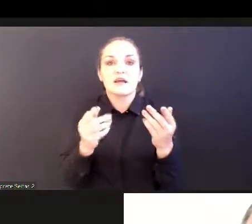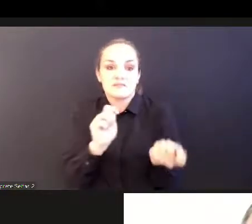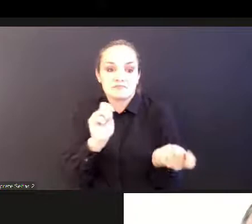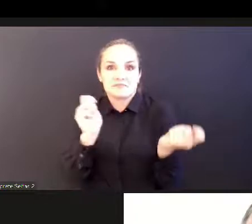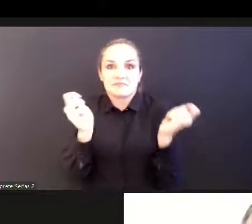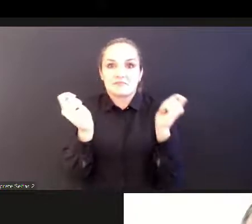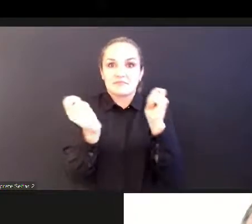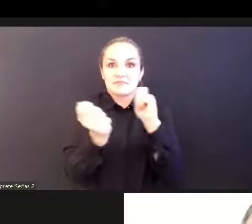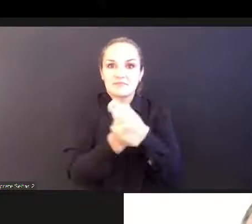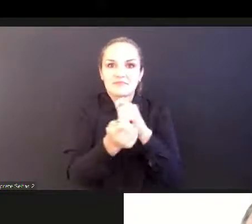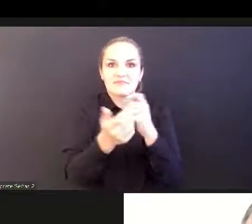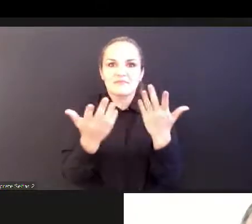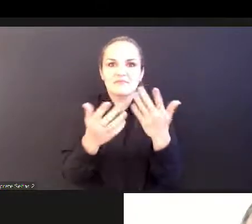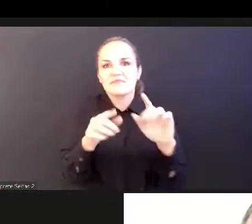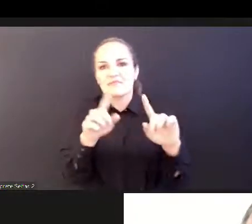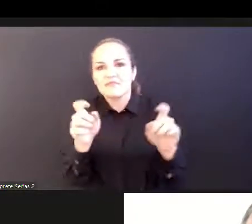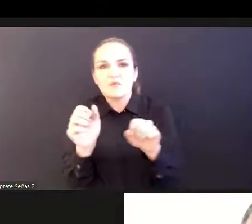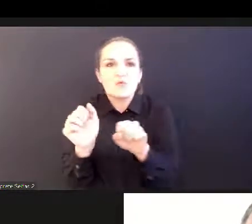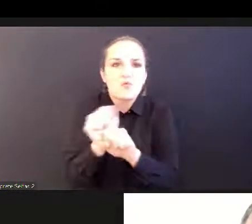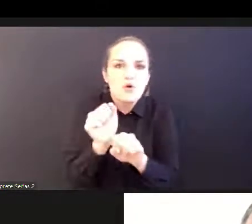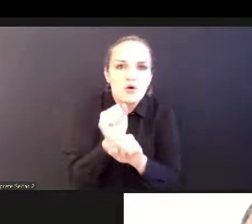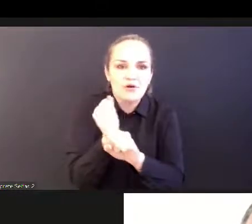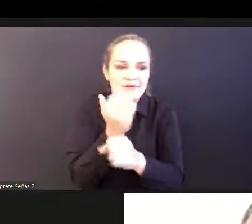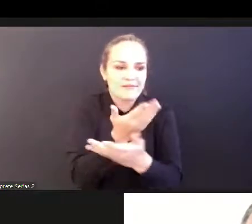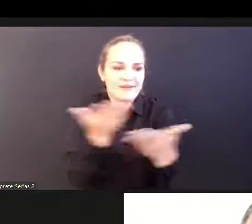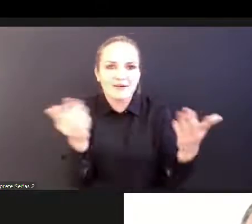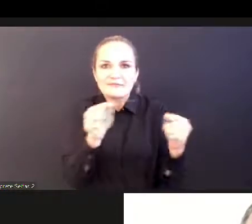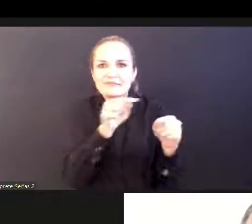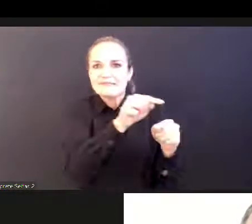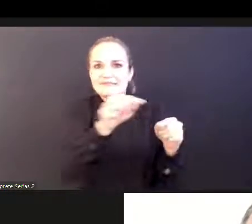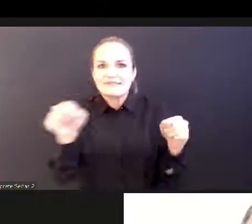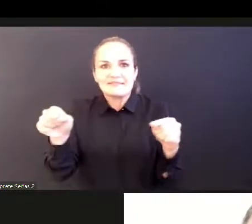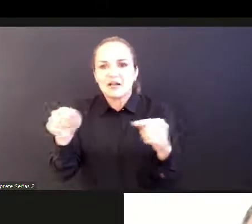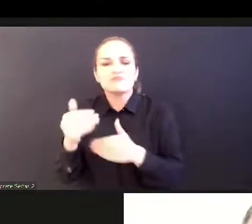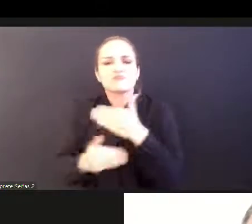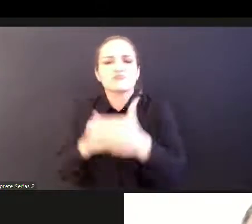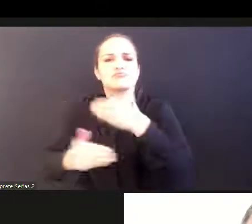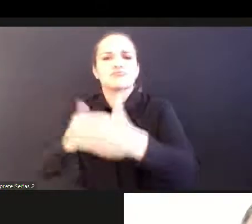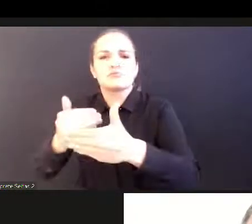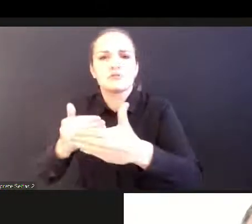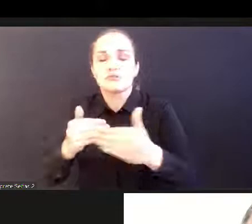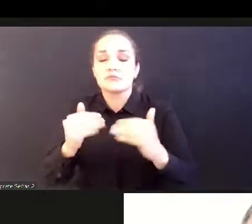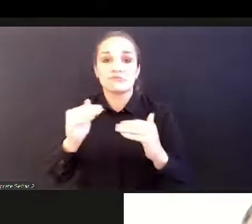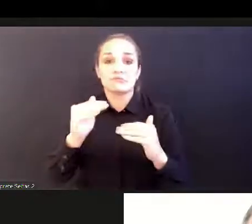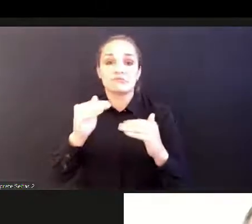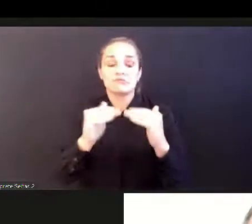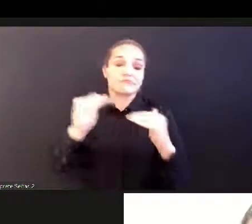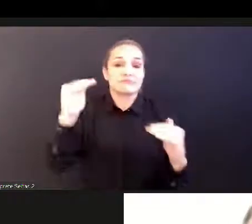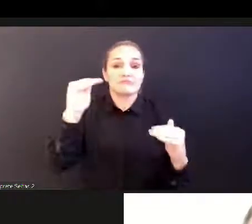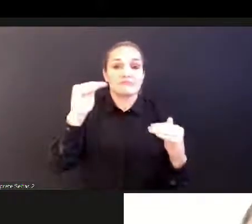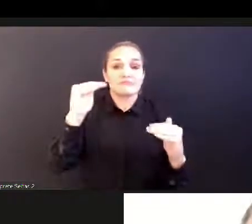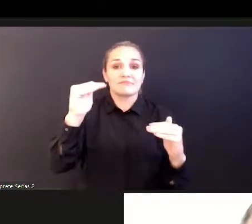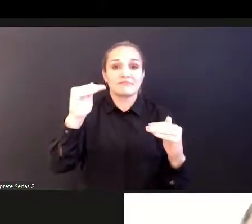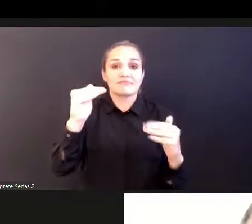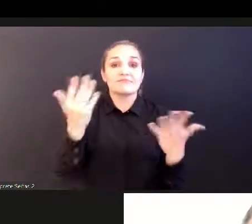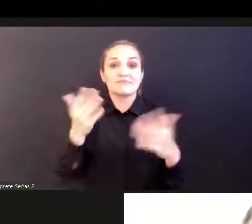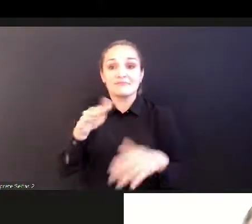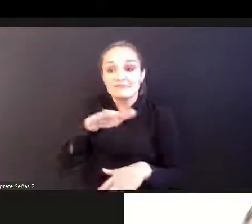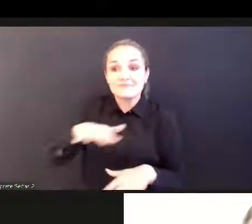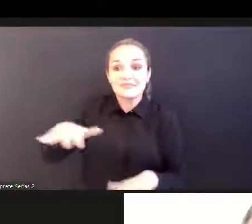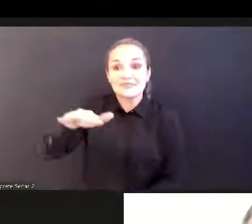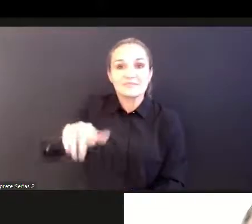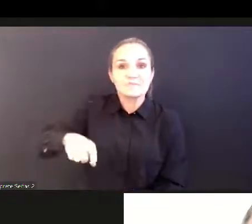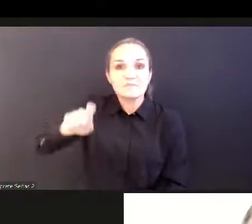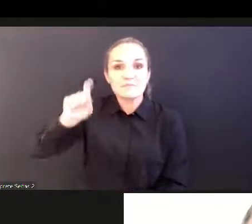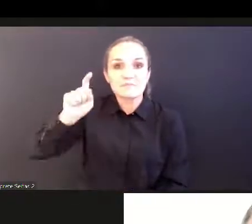changes significantly. There's a huge gap between what the local market is needing or expecting from what we are